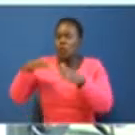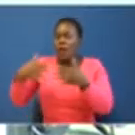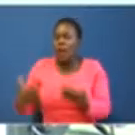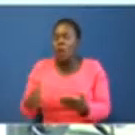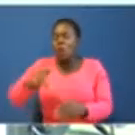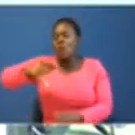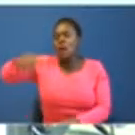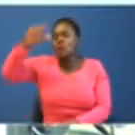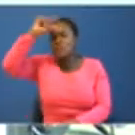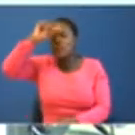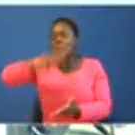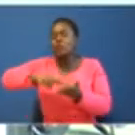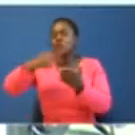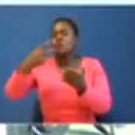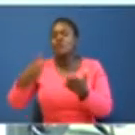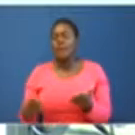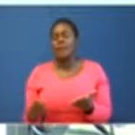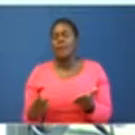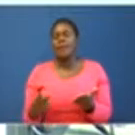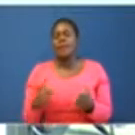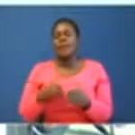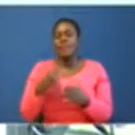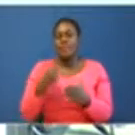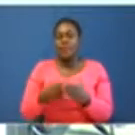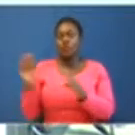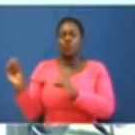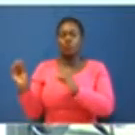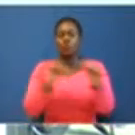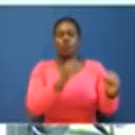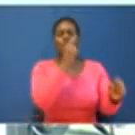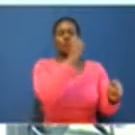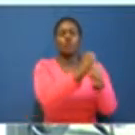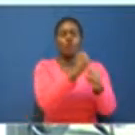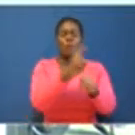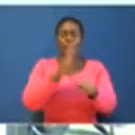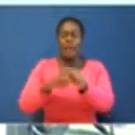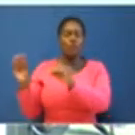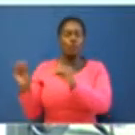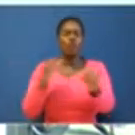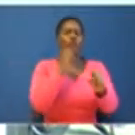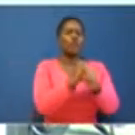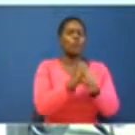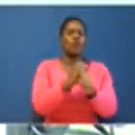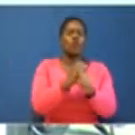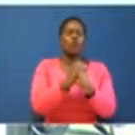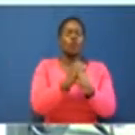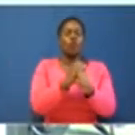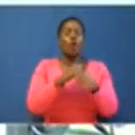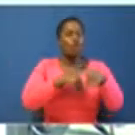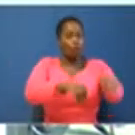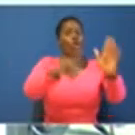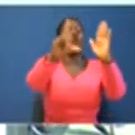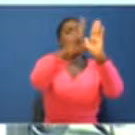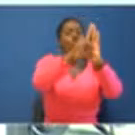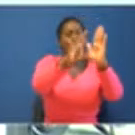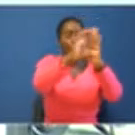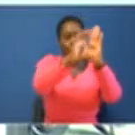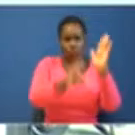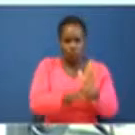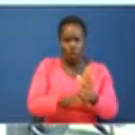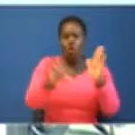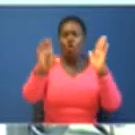where the county government fails and therefore you need to transfer function so the transfer itself is not unconstitutional the what is